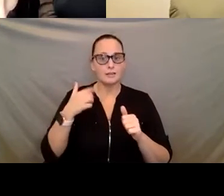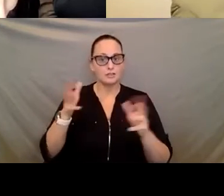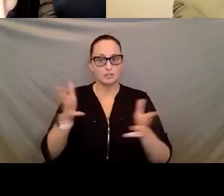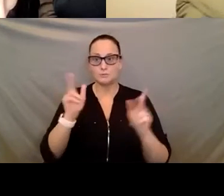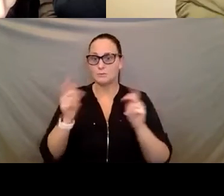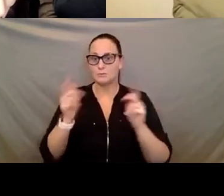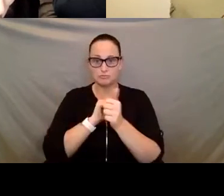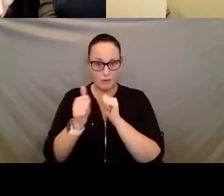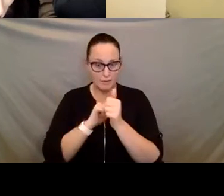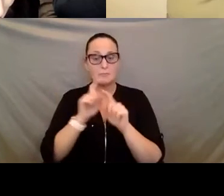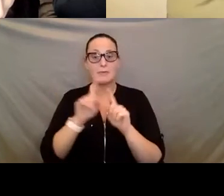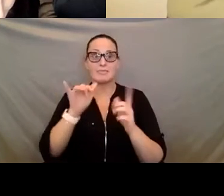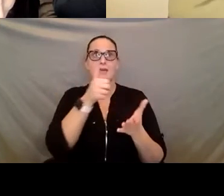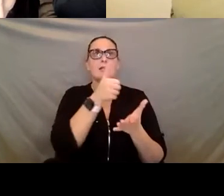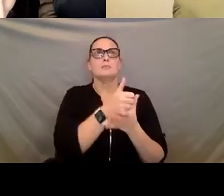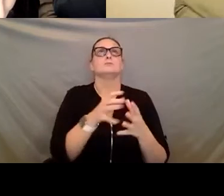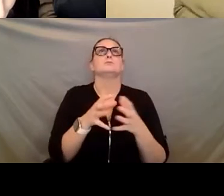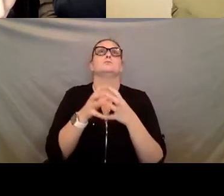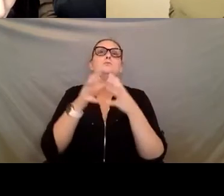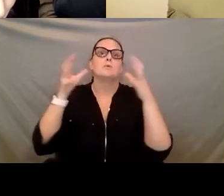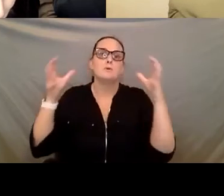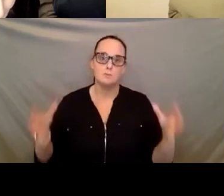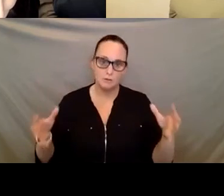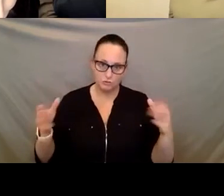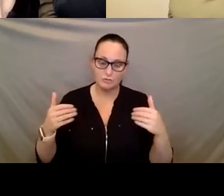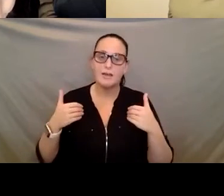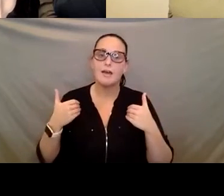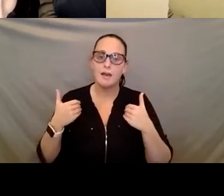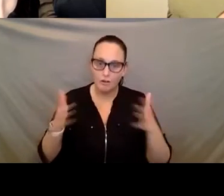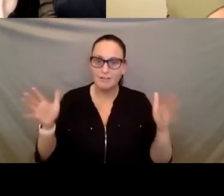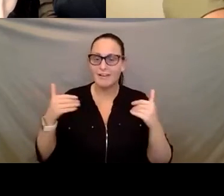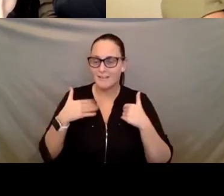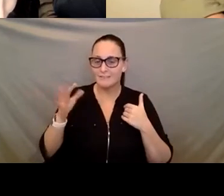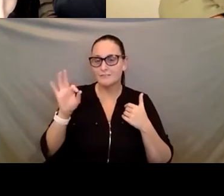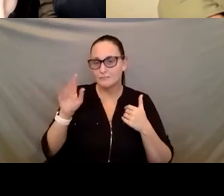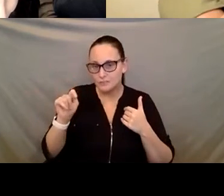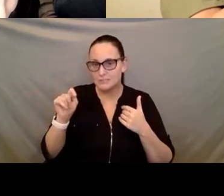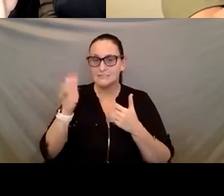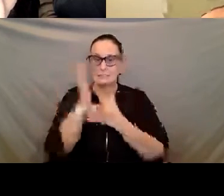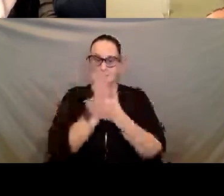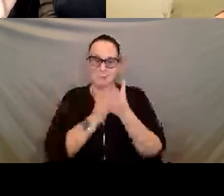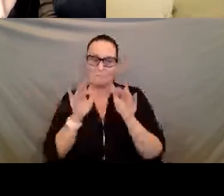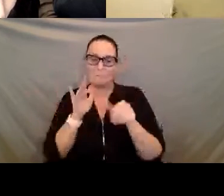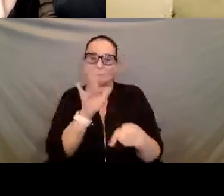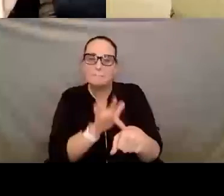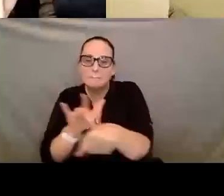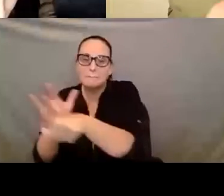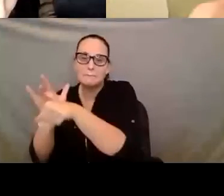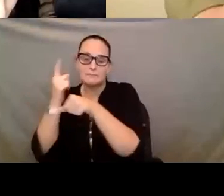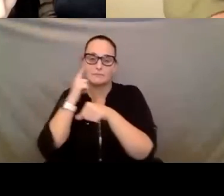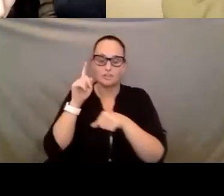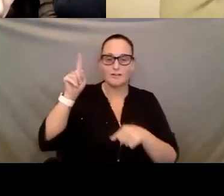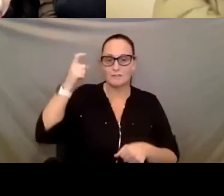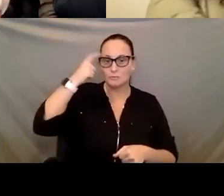everybody to explore it, but that helps so much to already have a foot into some area of government. And as somebody